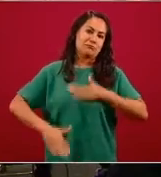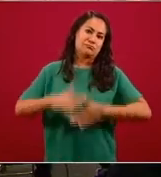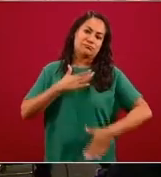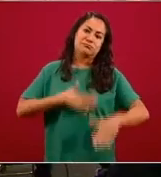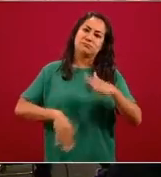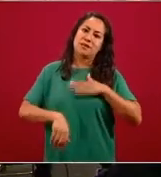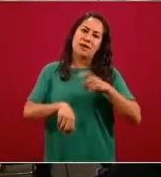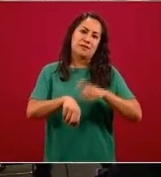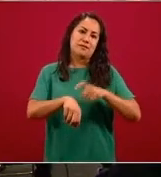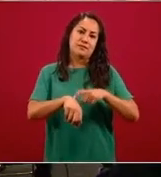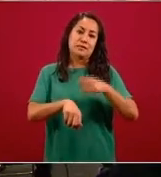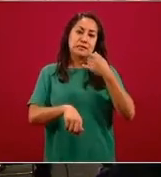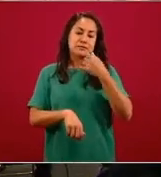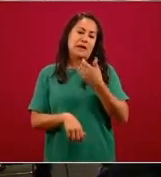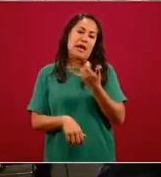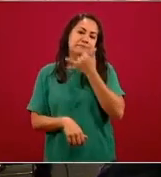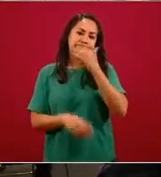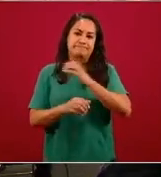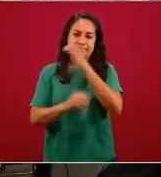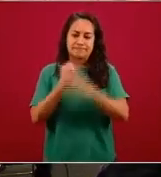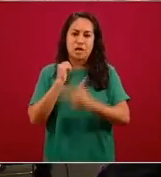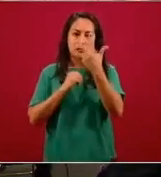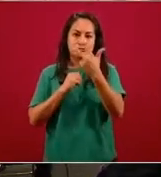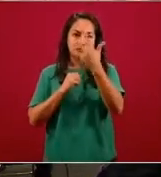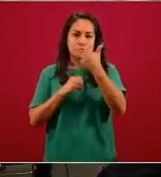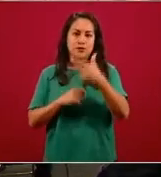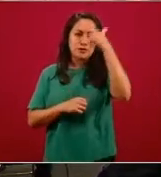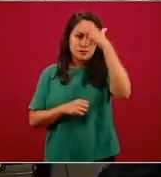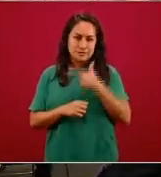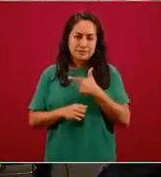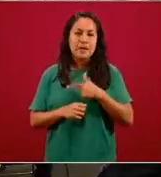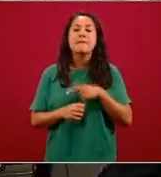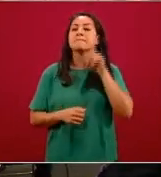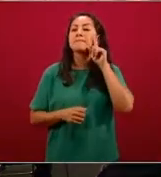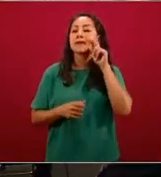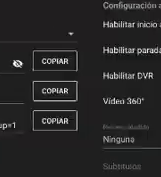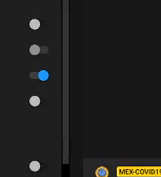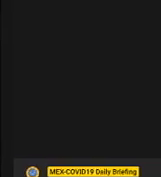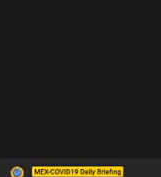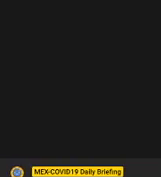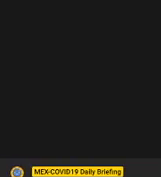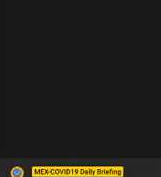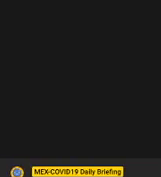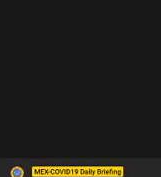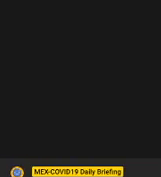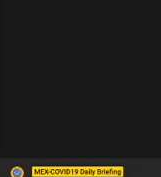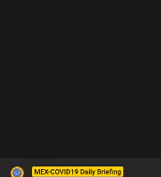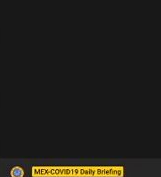know them for. I'm going to leave you now at 7:59 and we'll continue tomorrow. Thank you.